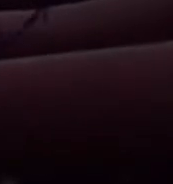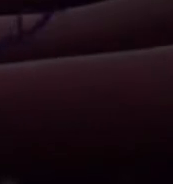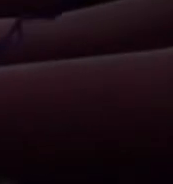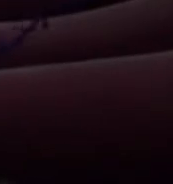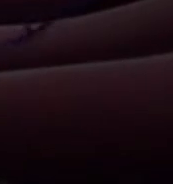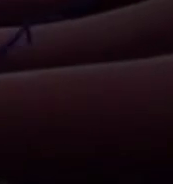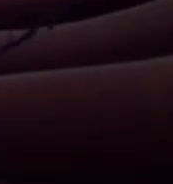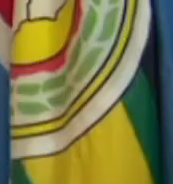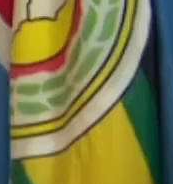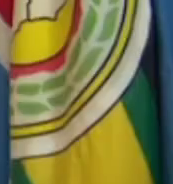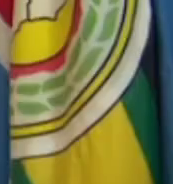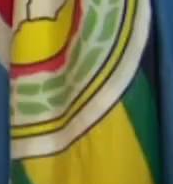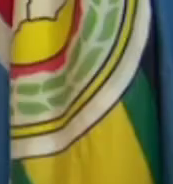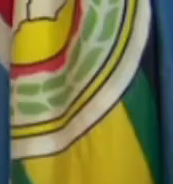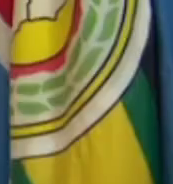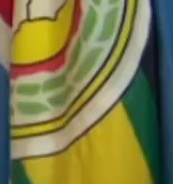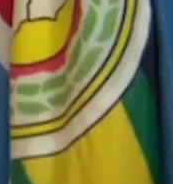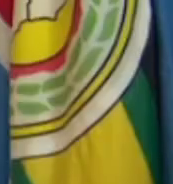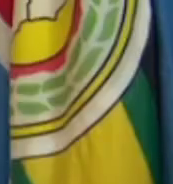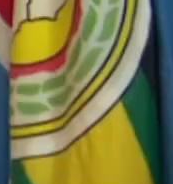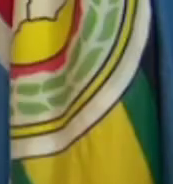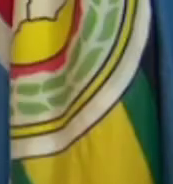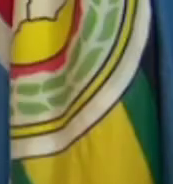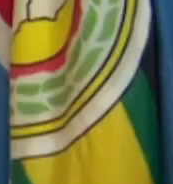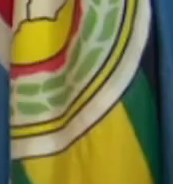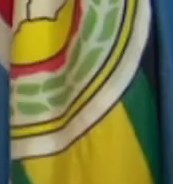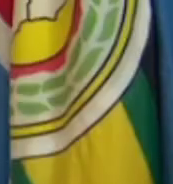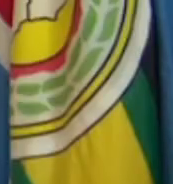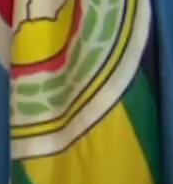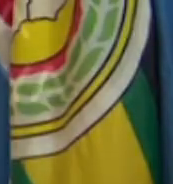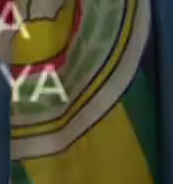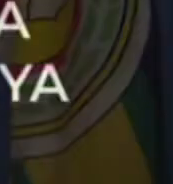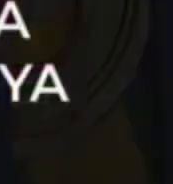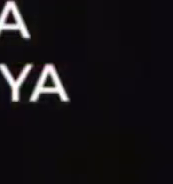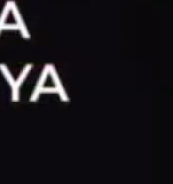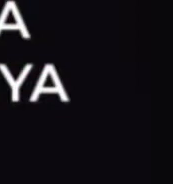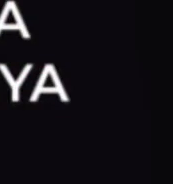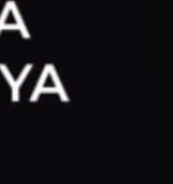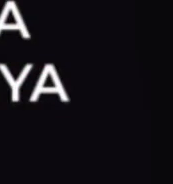Madame Kasamkono. Mwe bali kumpuliza kuwa katona nasia.